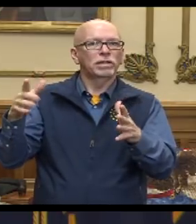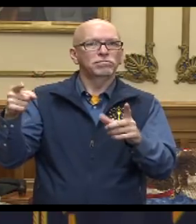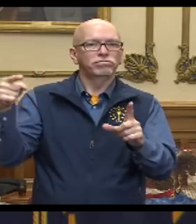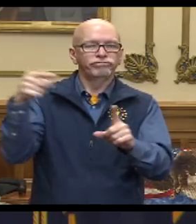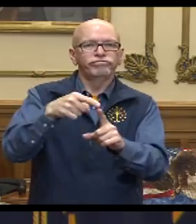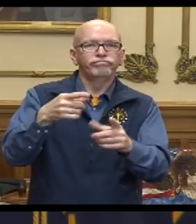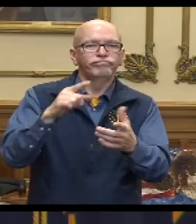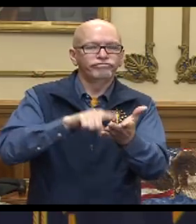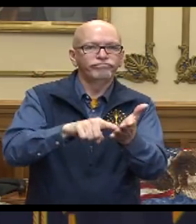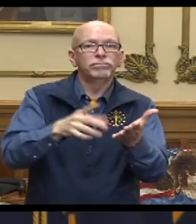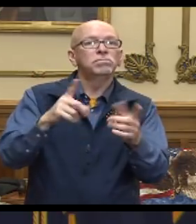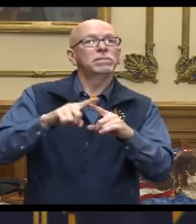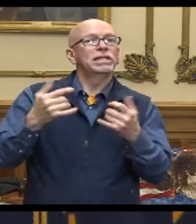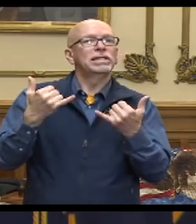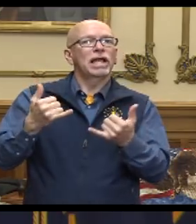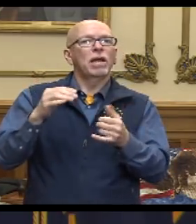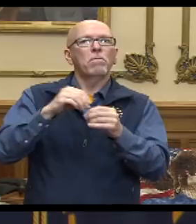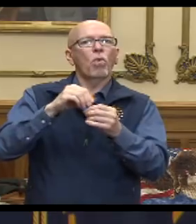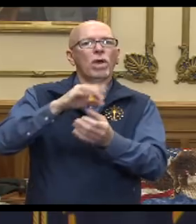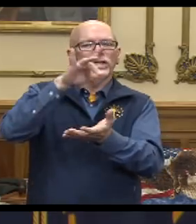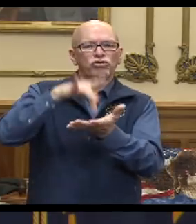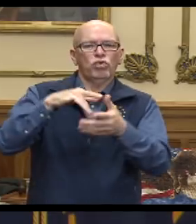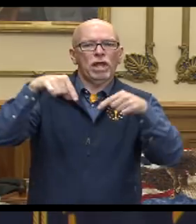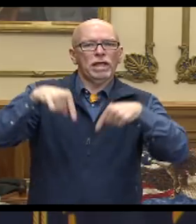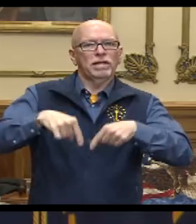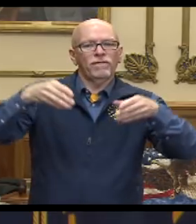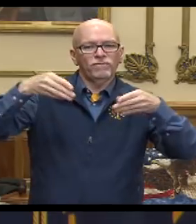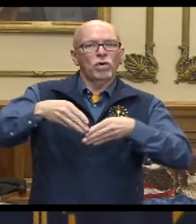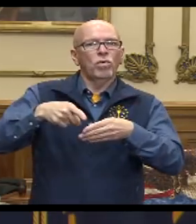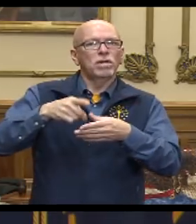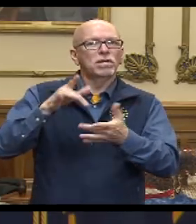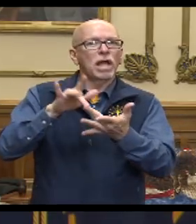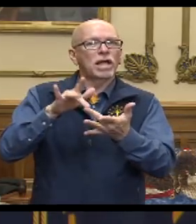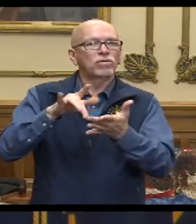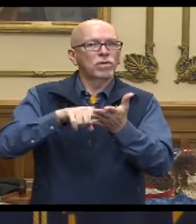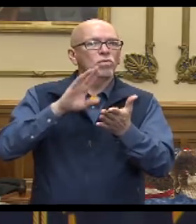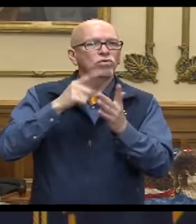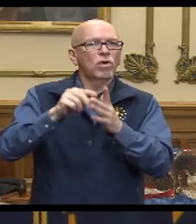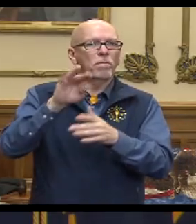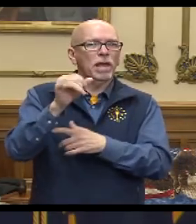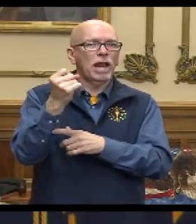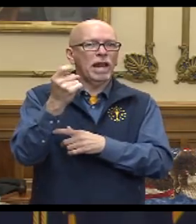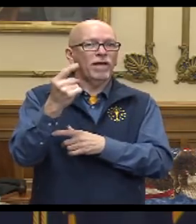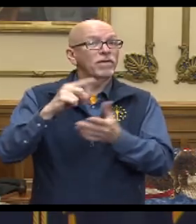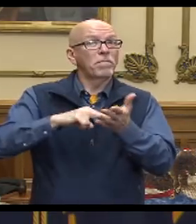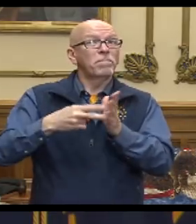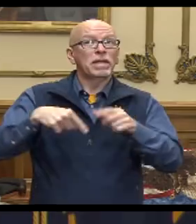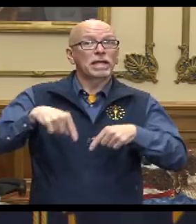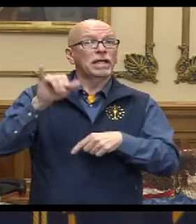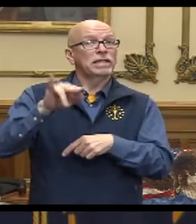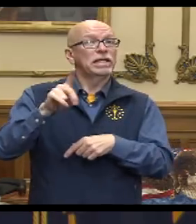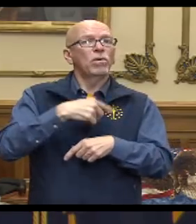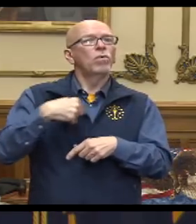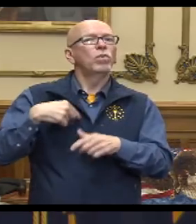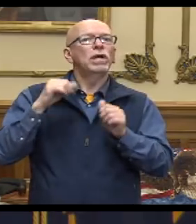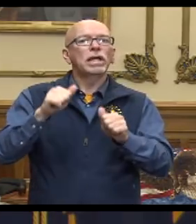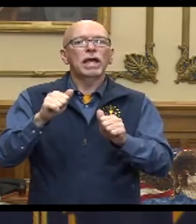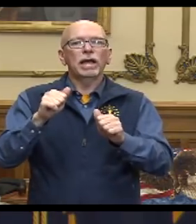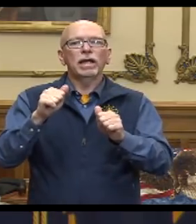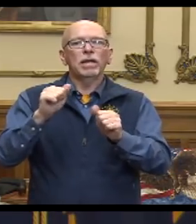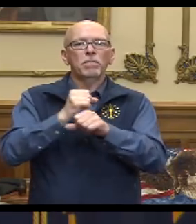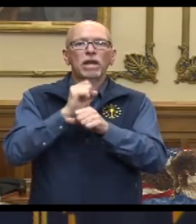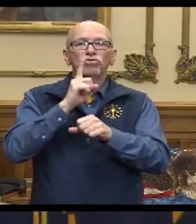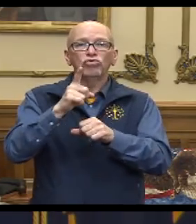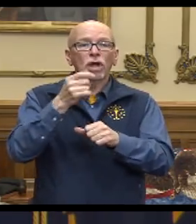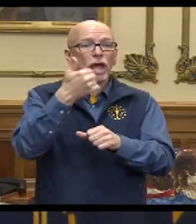tracing will begin May 11th. This will enable us, the state, to ensure all future cases are